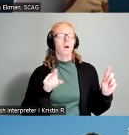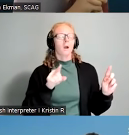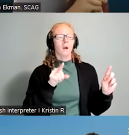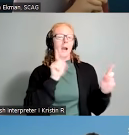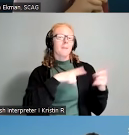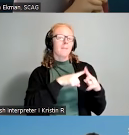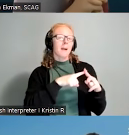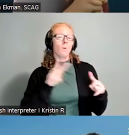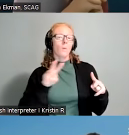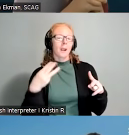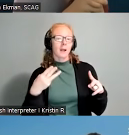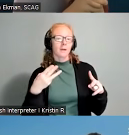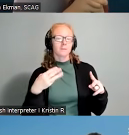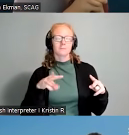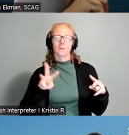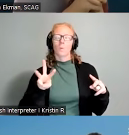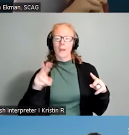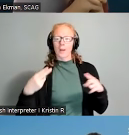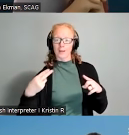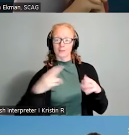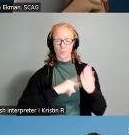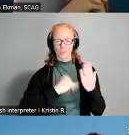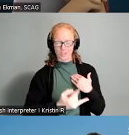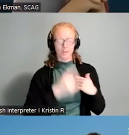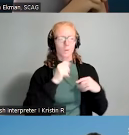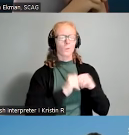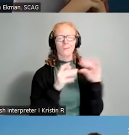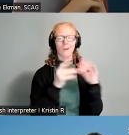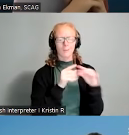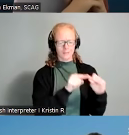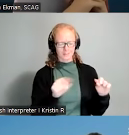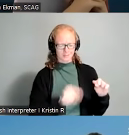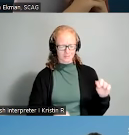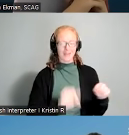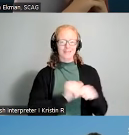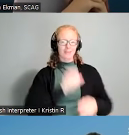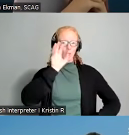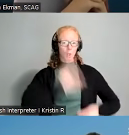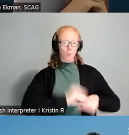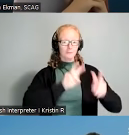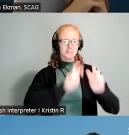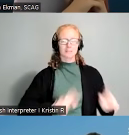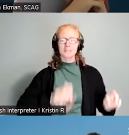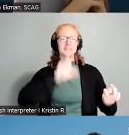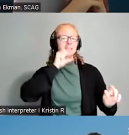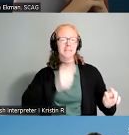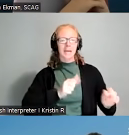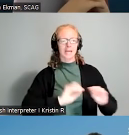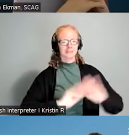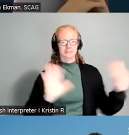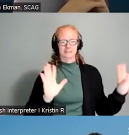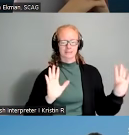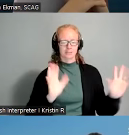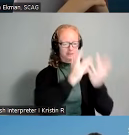warehousing projects, with a commentary that the cumulative assessment does not seem to conform